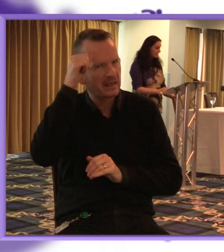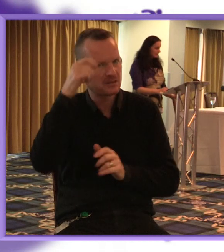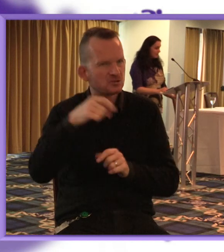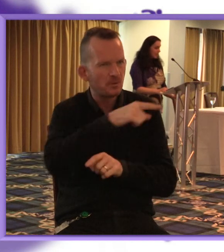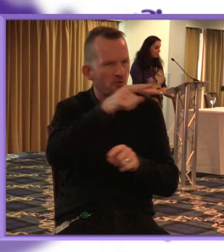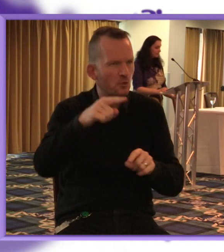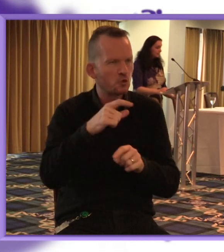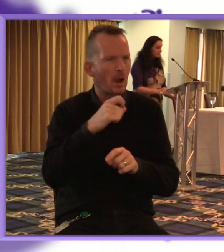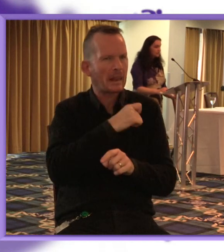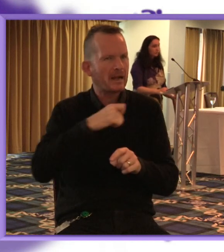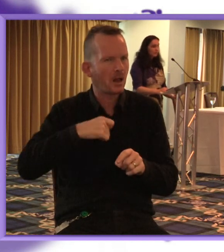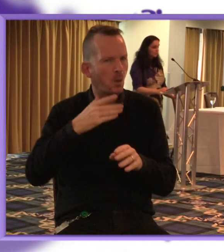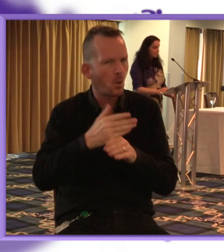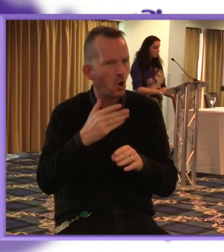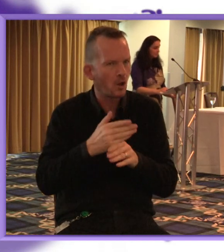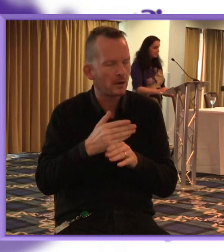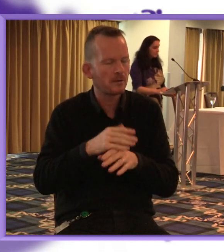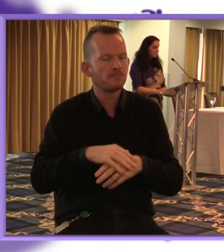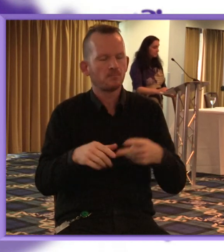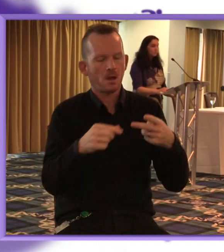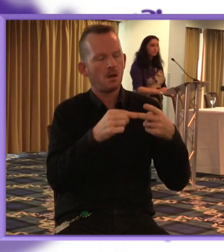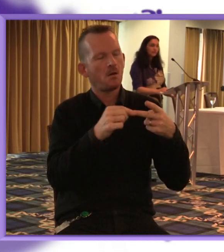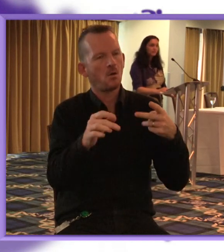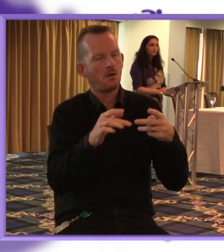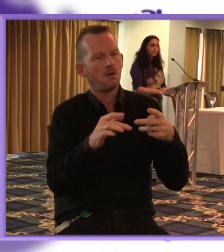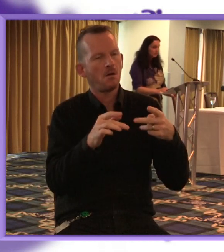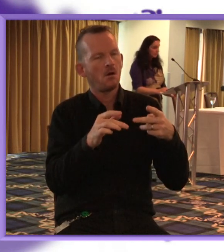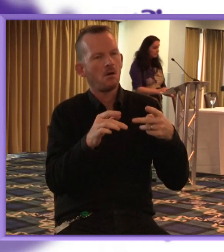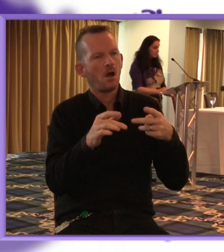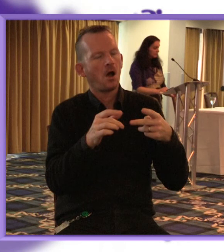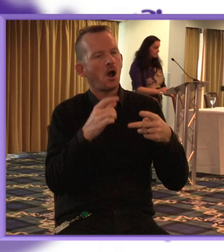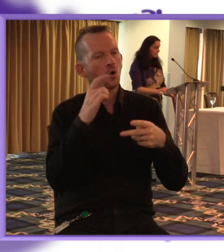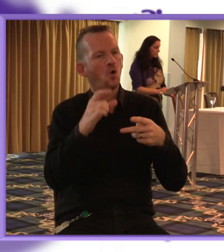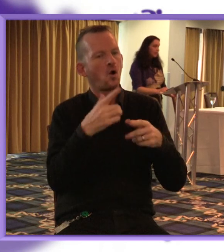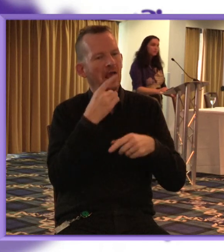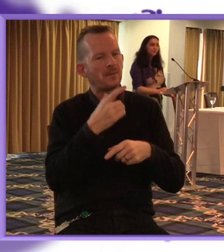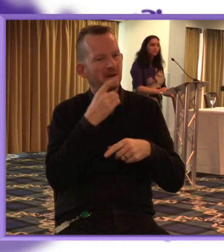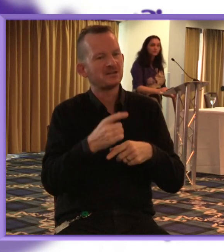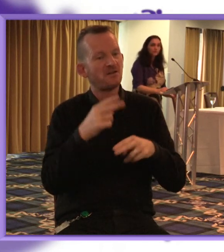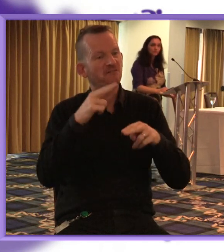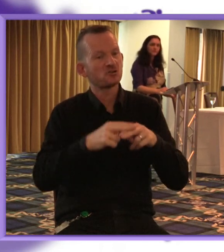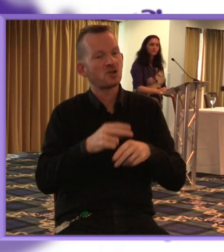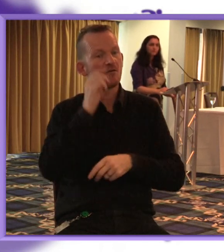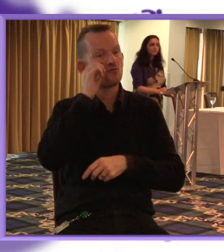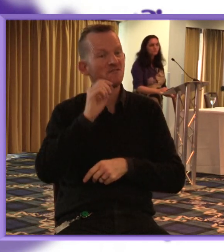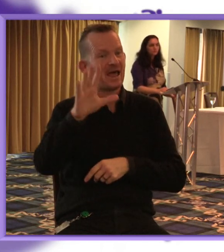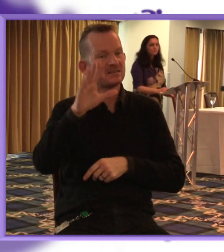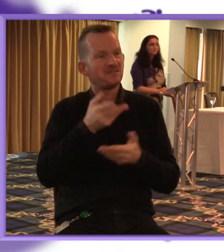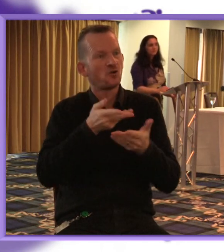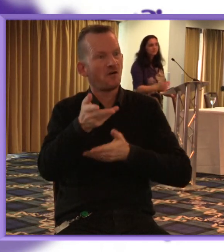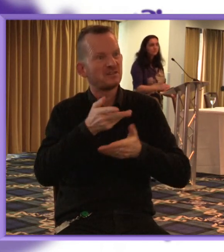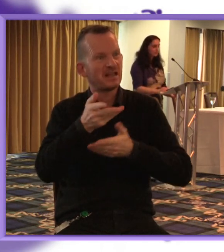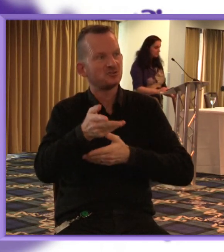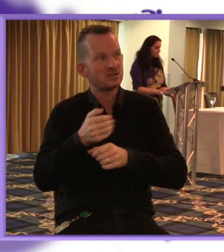work. I think another core capability is to foster reflective conversation and generative conversations, which